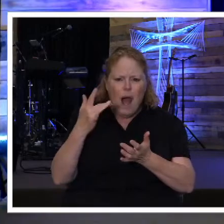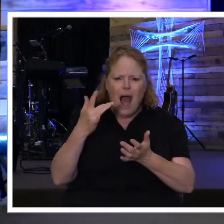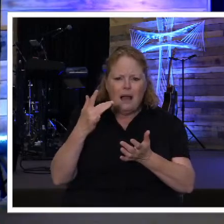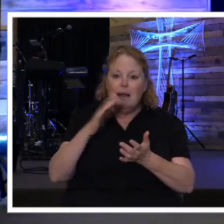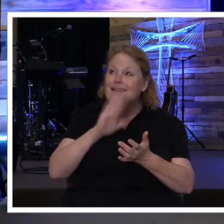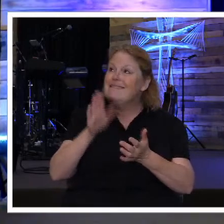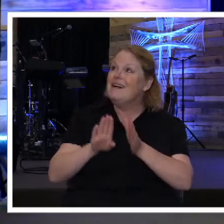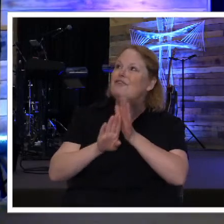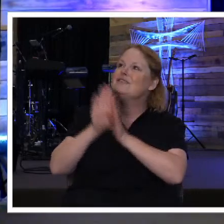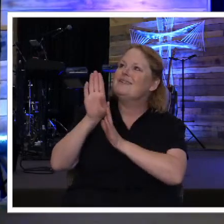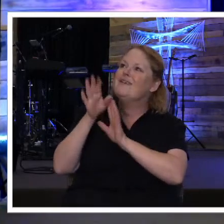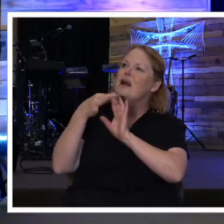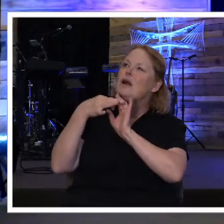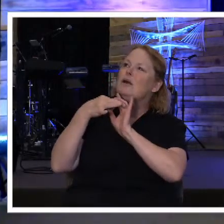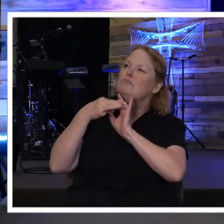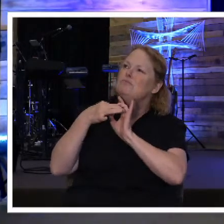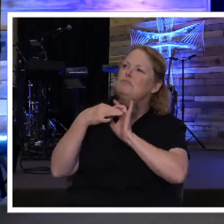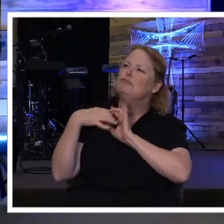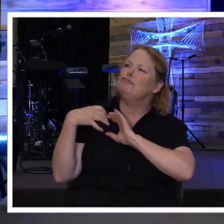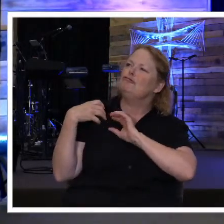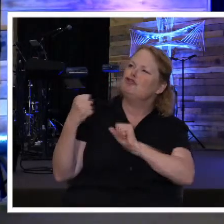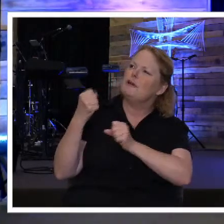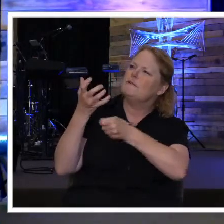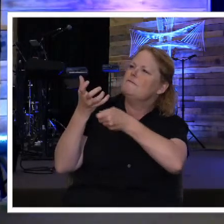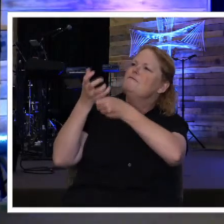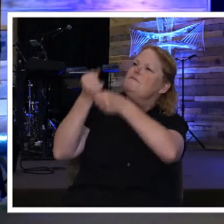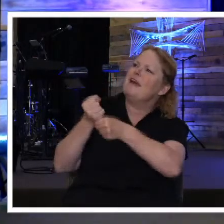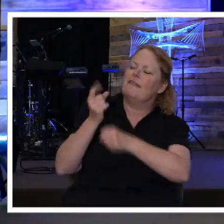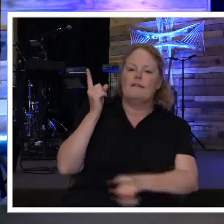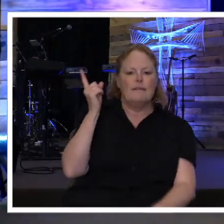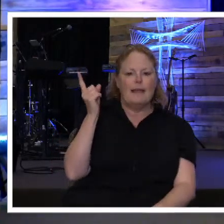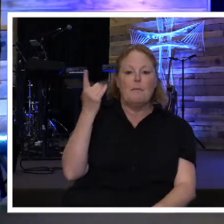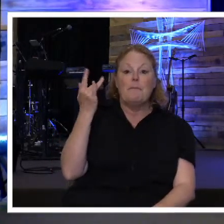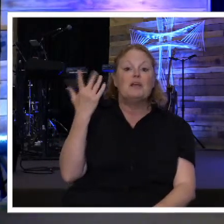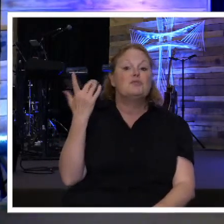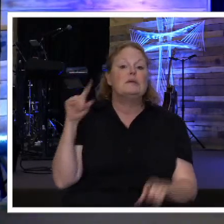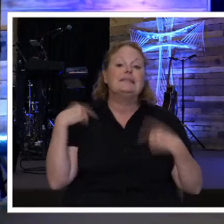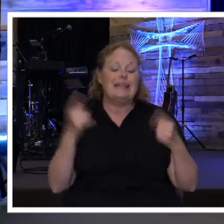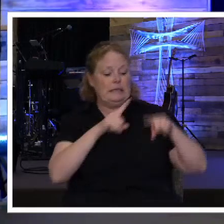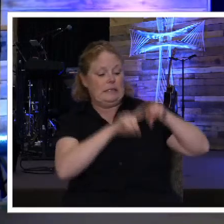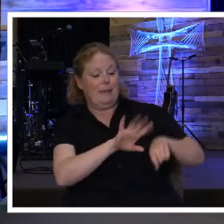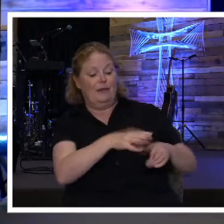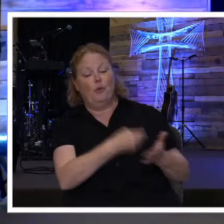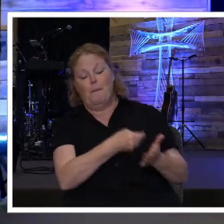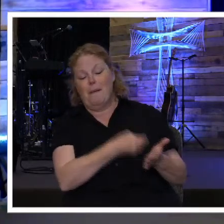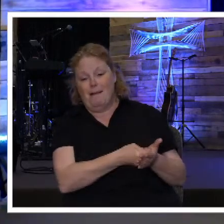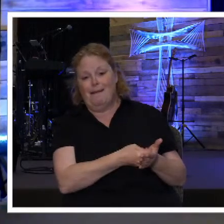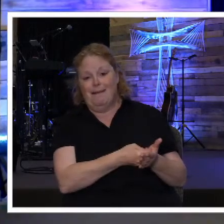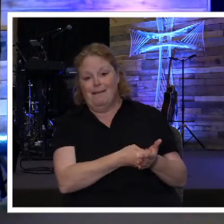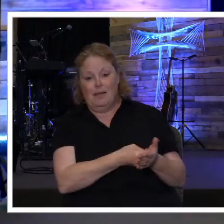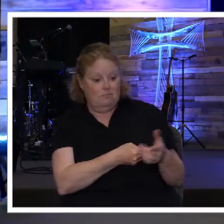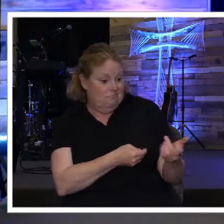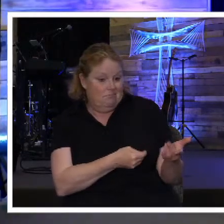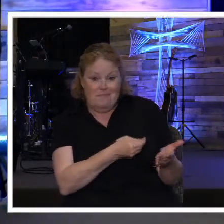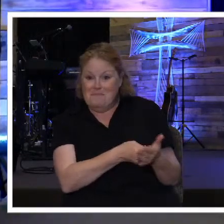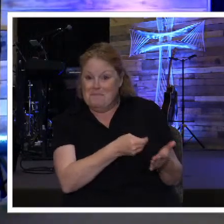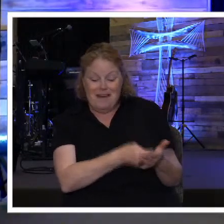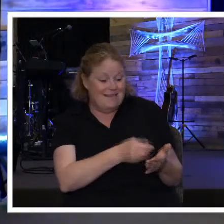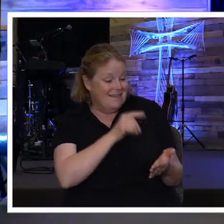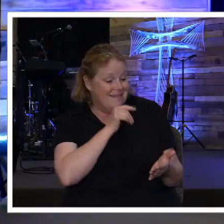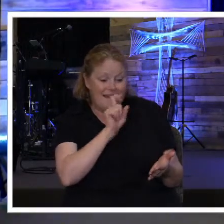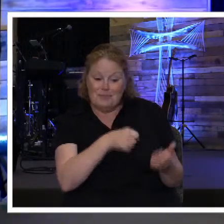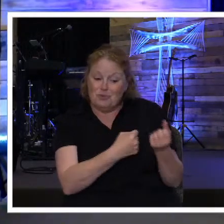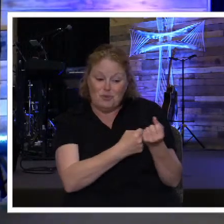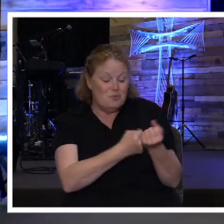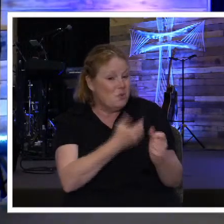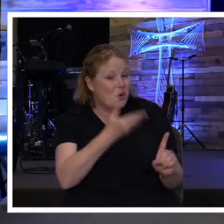develop the character and the faith that you need because you will have put your hope in something that was never intended to sustain